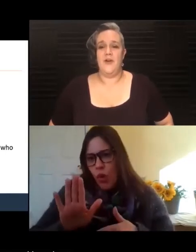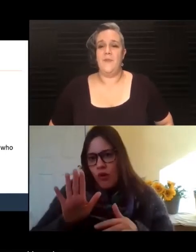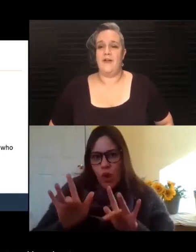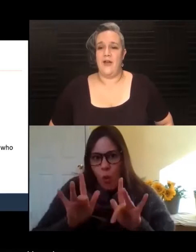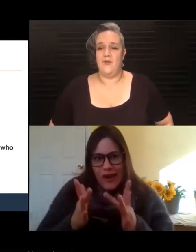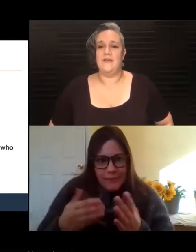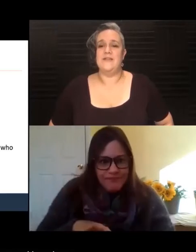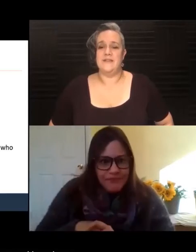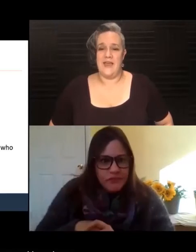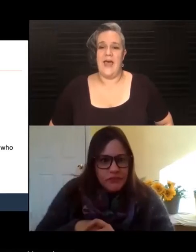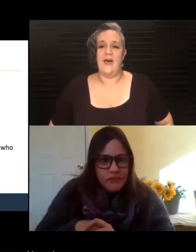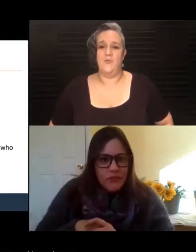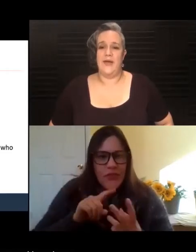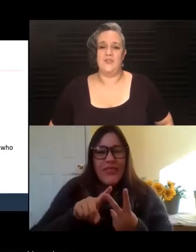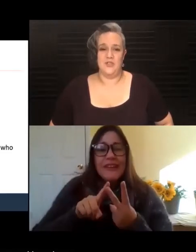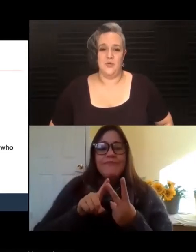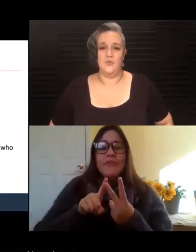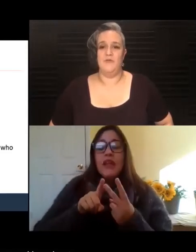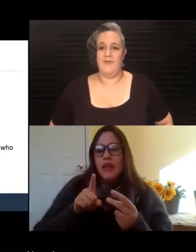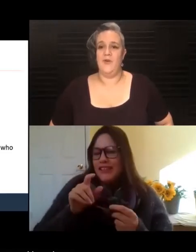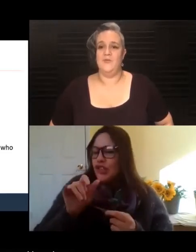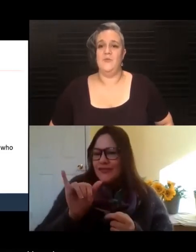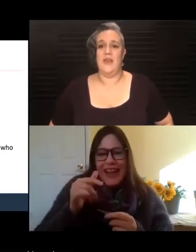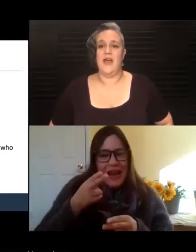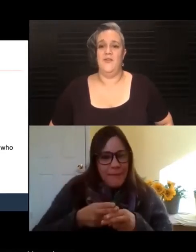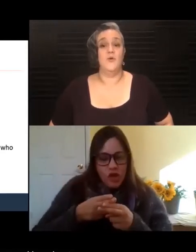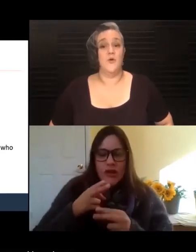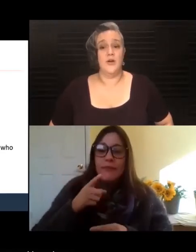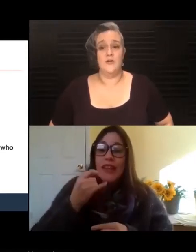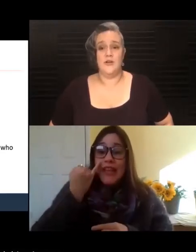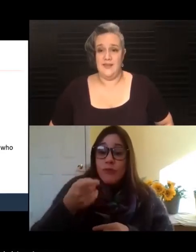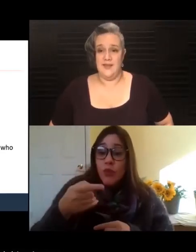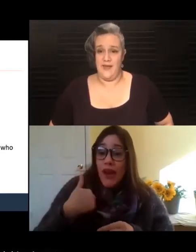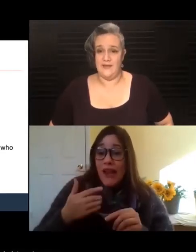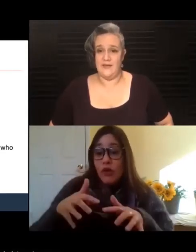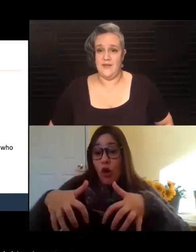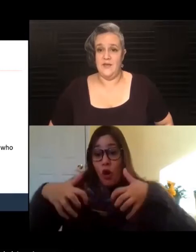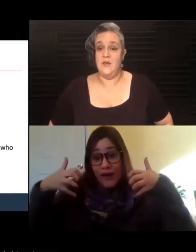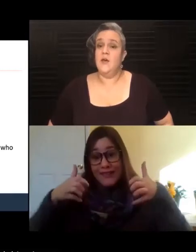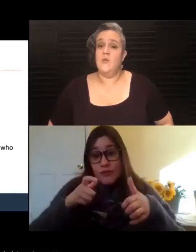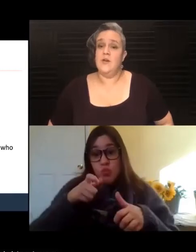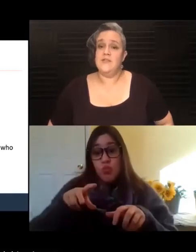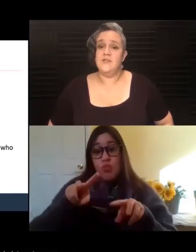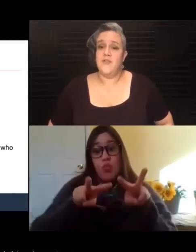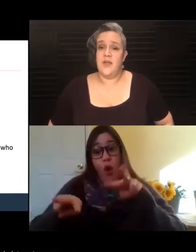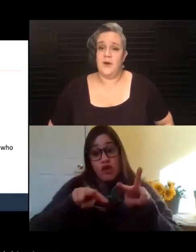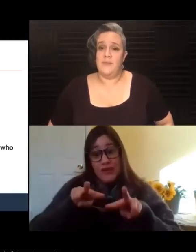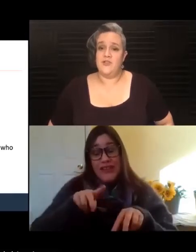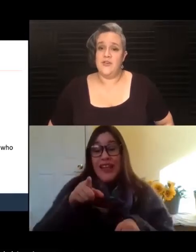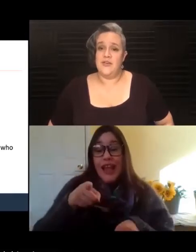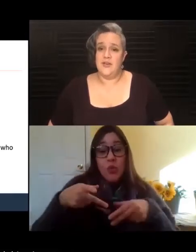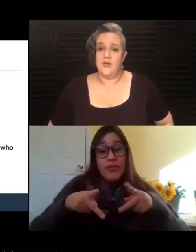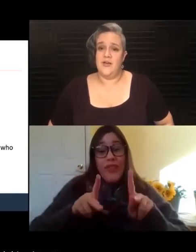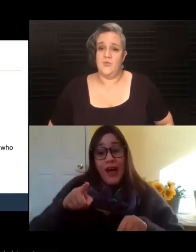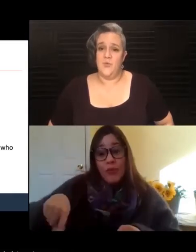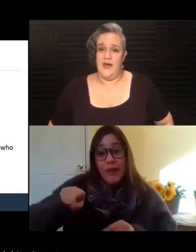being aware of background noises and how best to prevent those being on the recording or in the event. One additional thing I want to